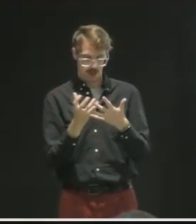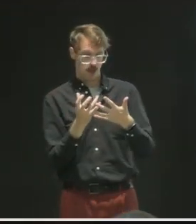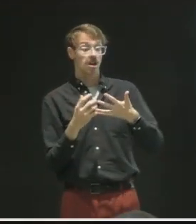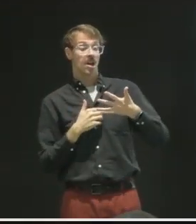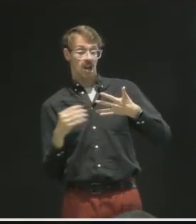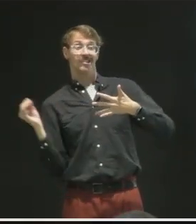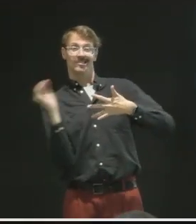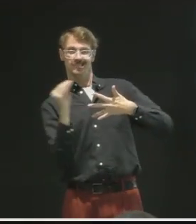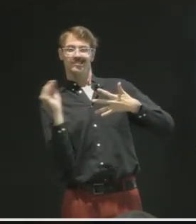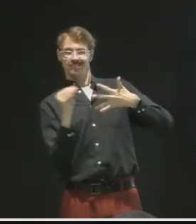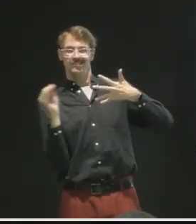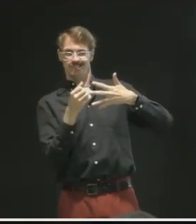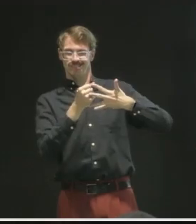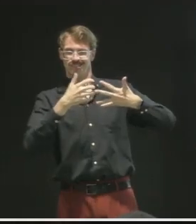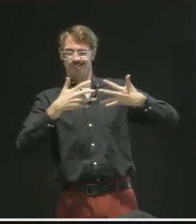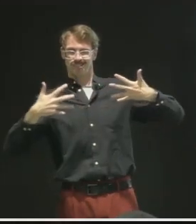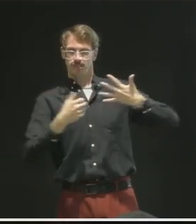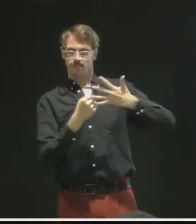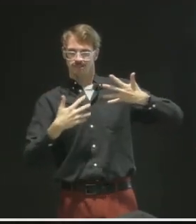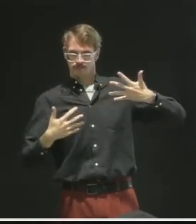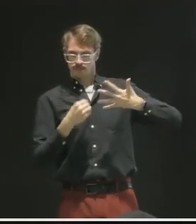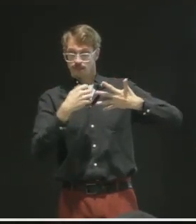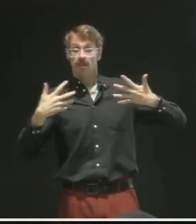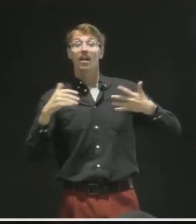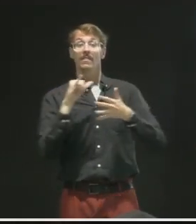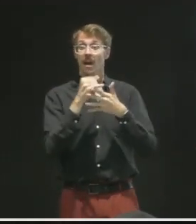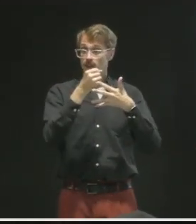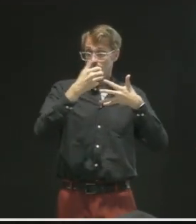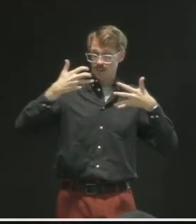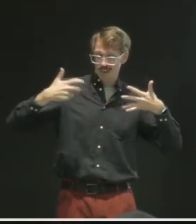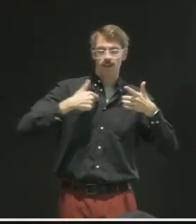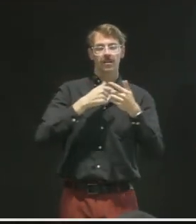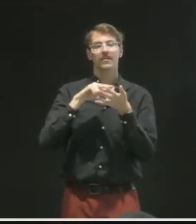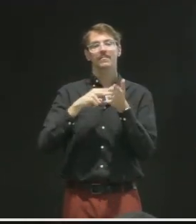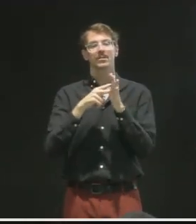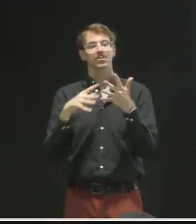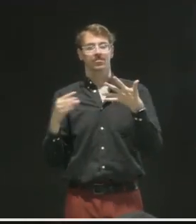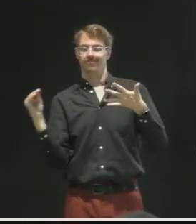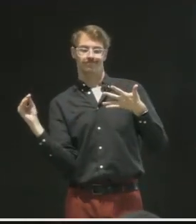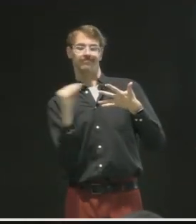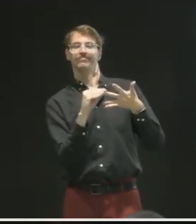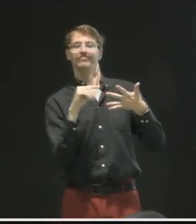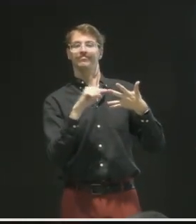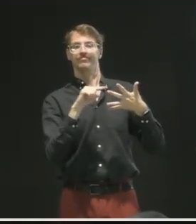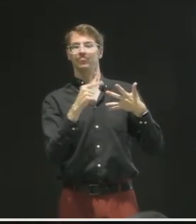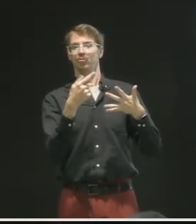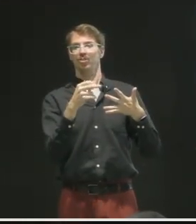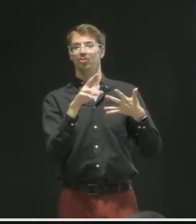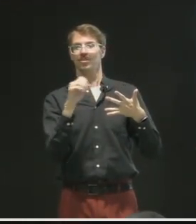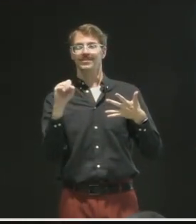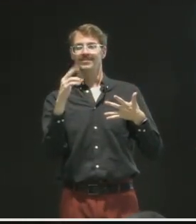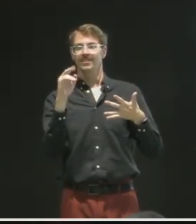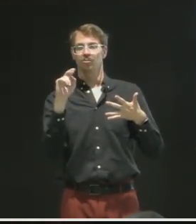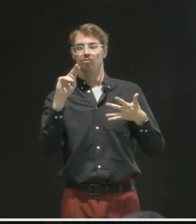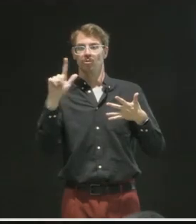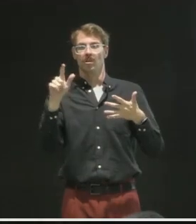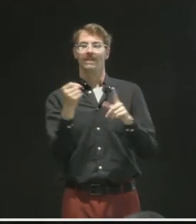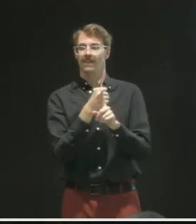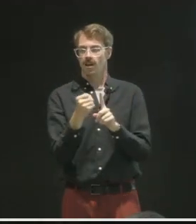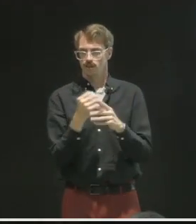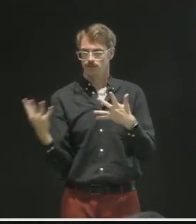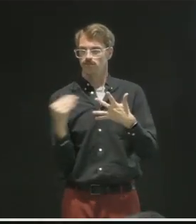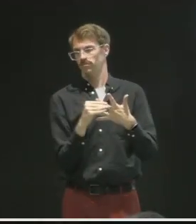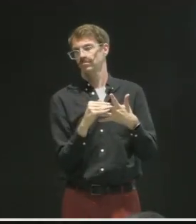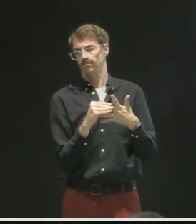that enhancement was to make that section sure it was more gender sensitive. And I would say also capacity